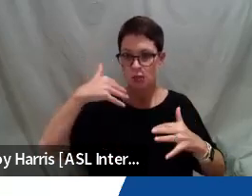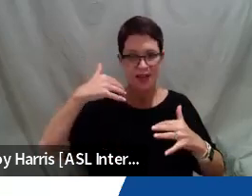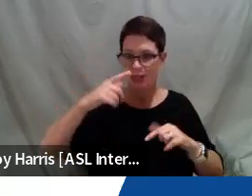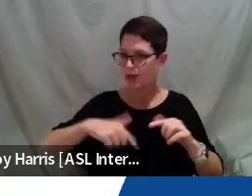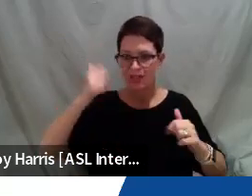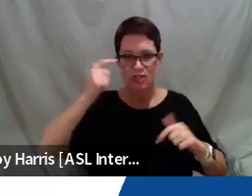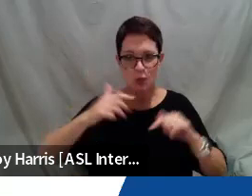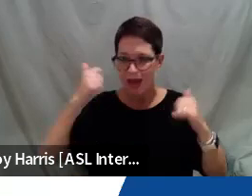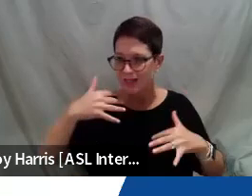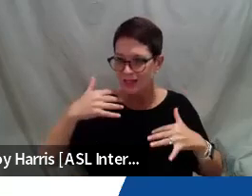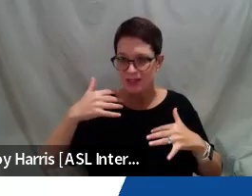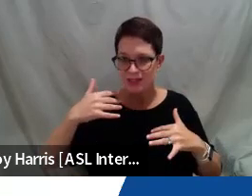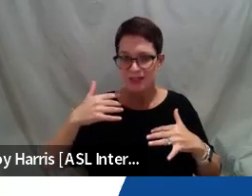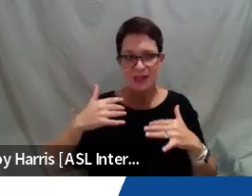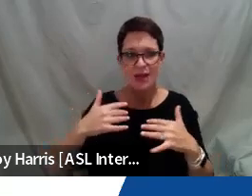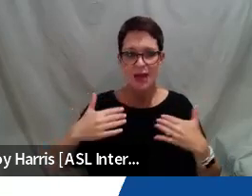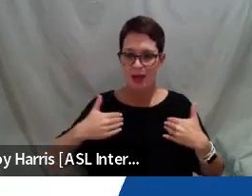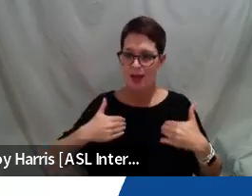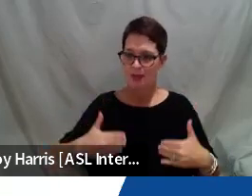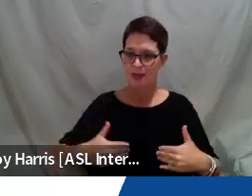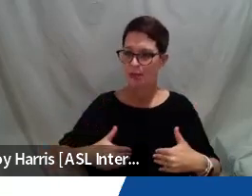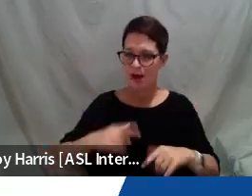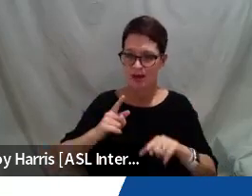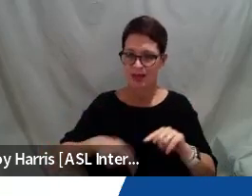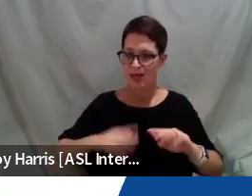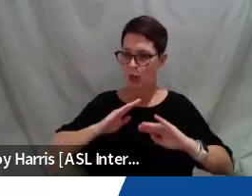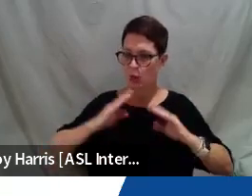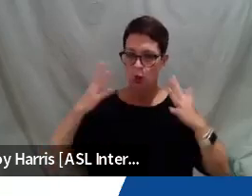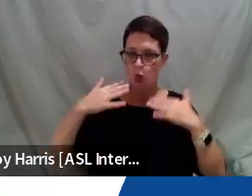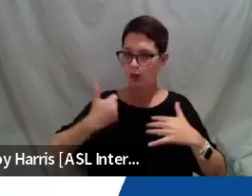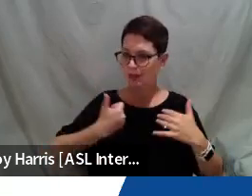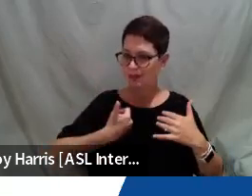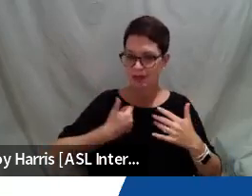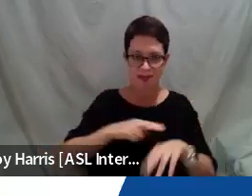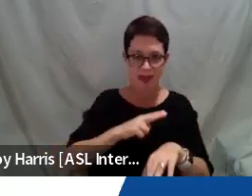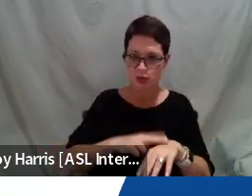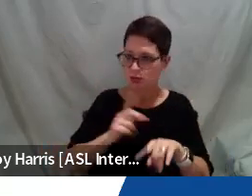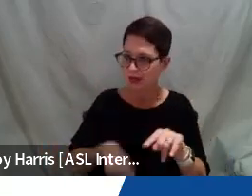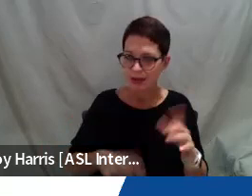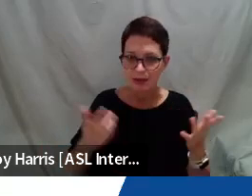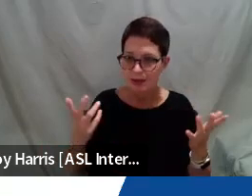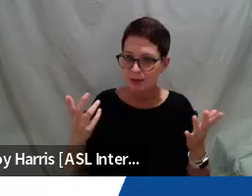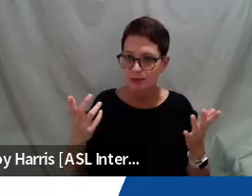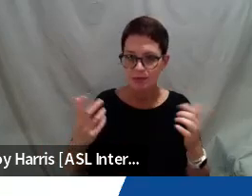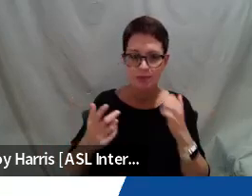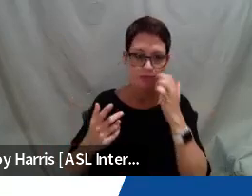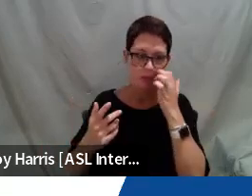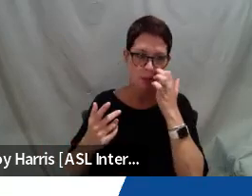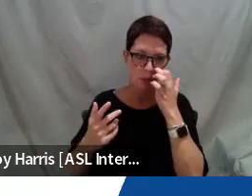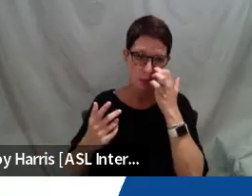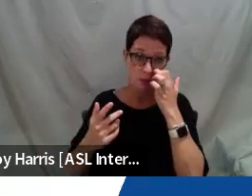fails, and essentially the body is unable to cool itself down naturally. And